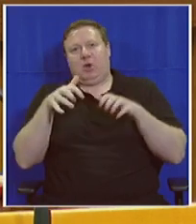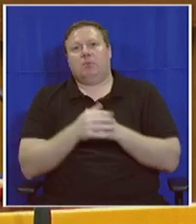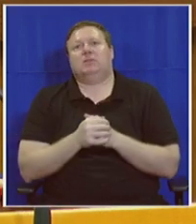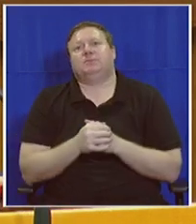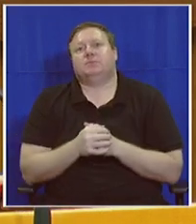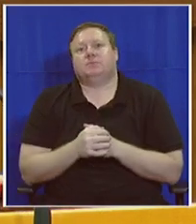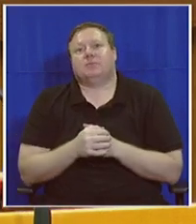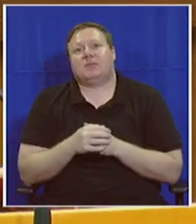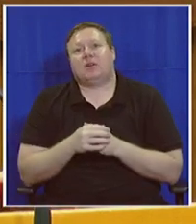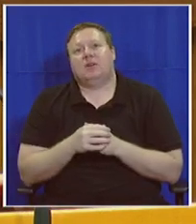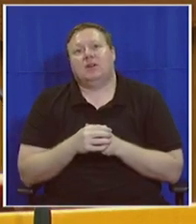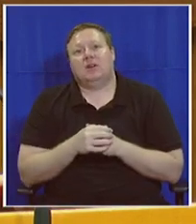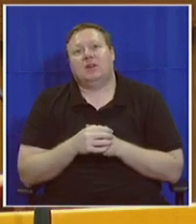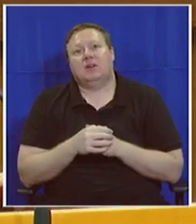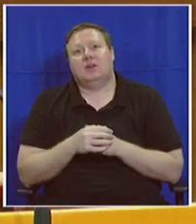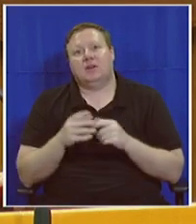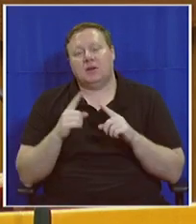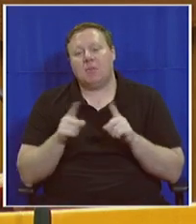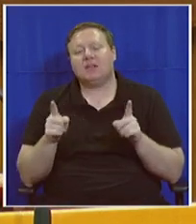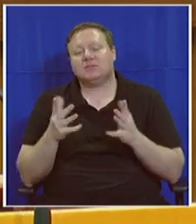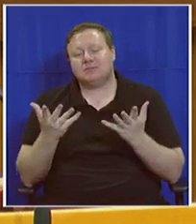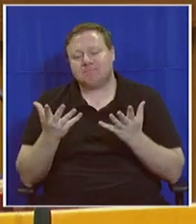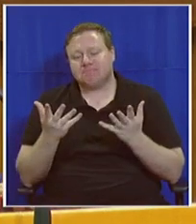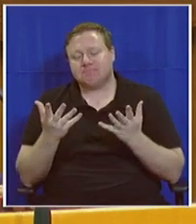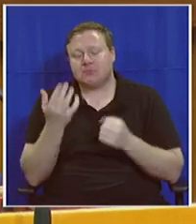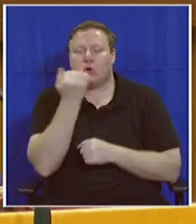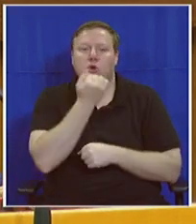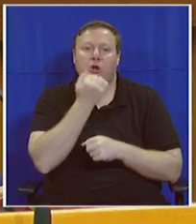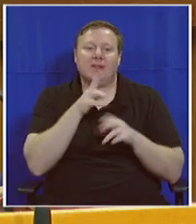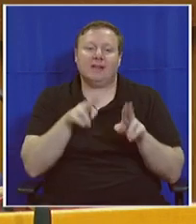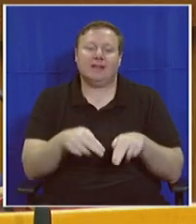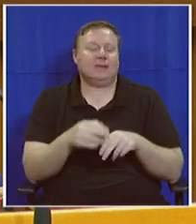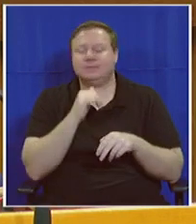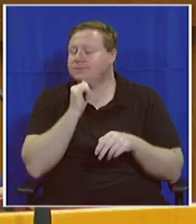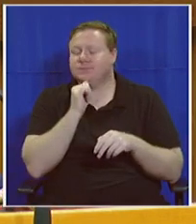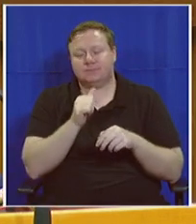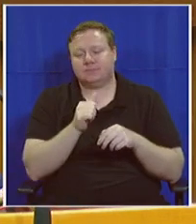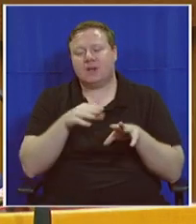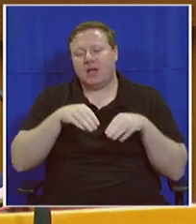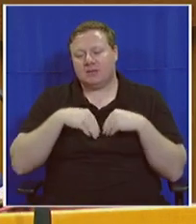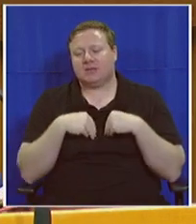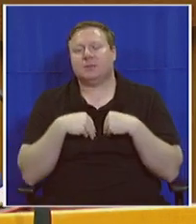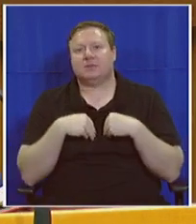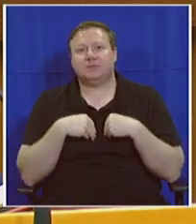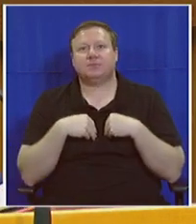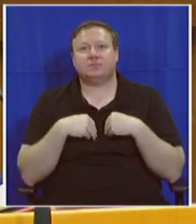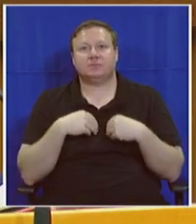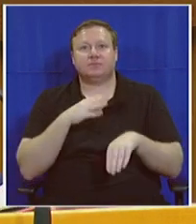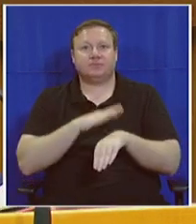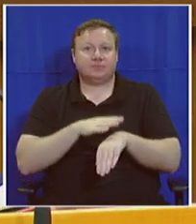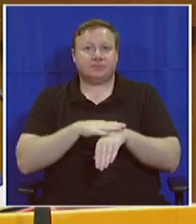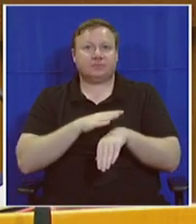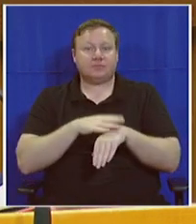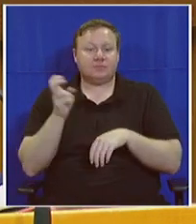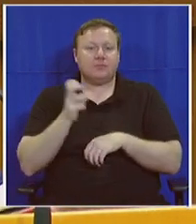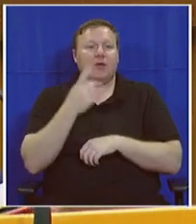But it is bad to regret death. We must accept that time has come for her